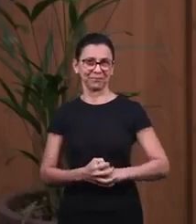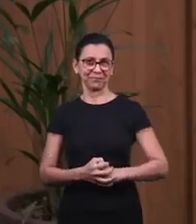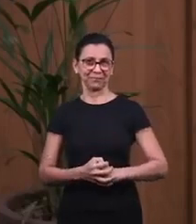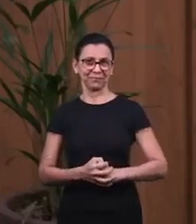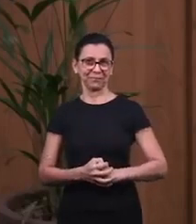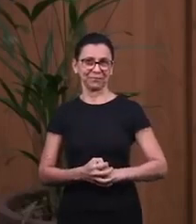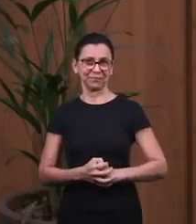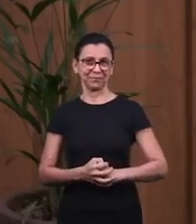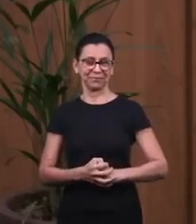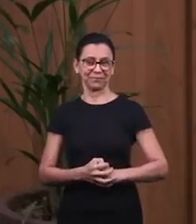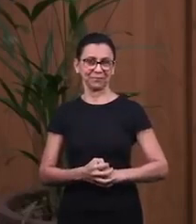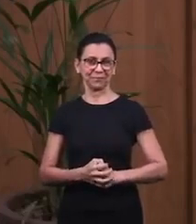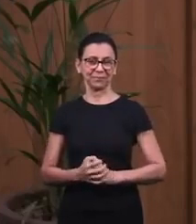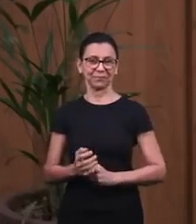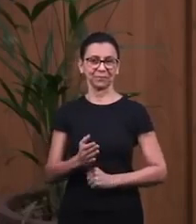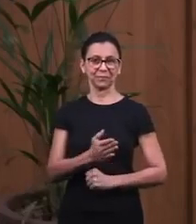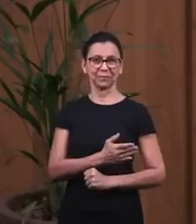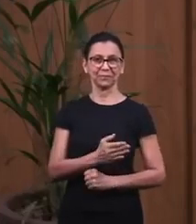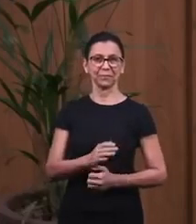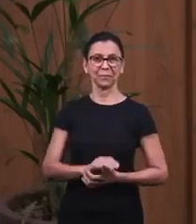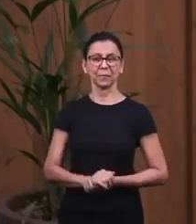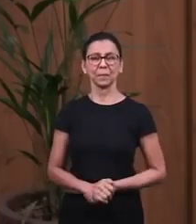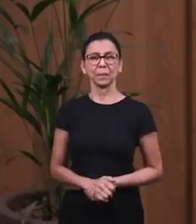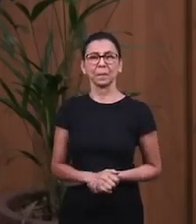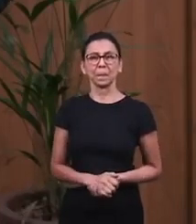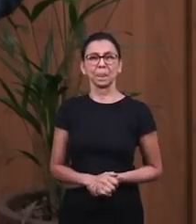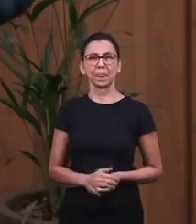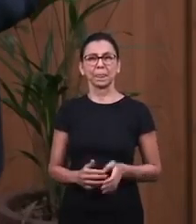end saying that